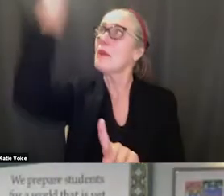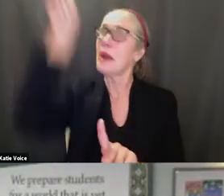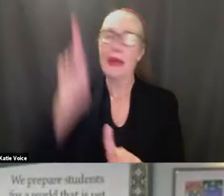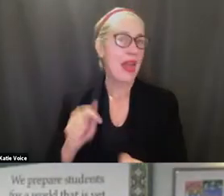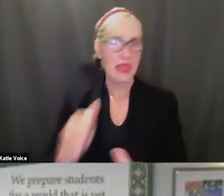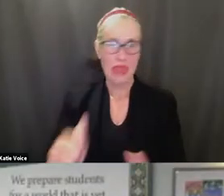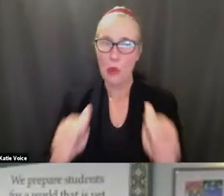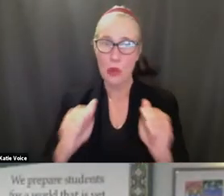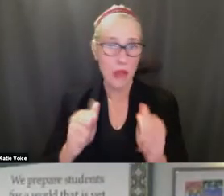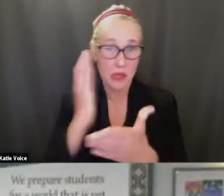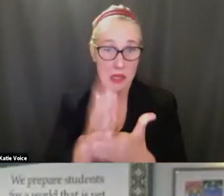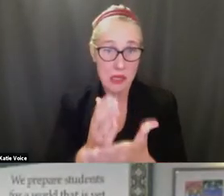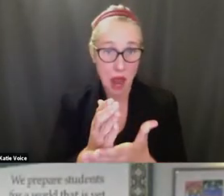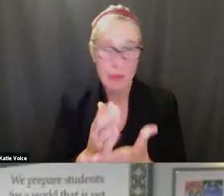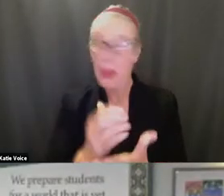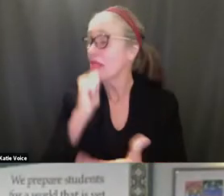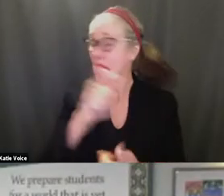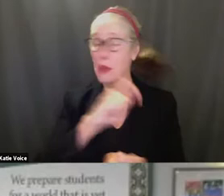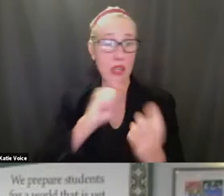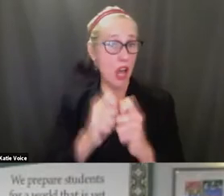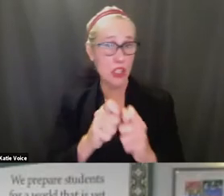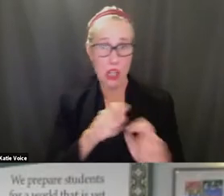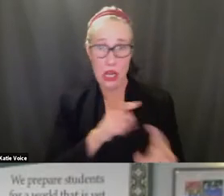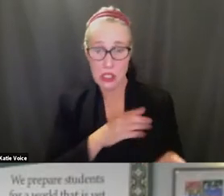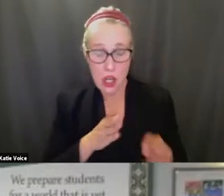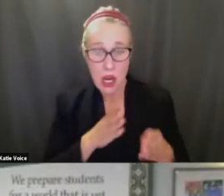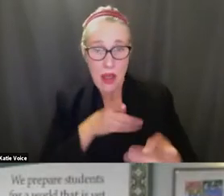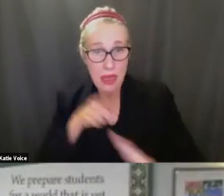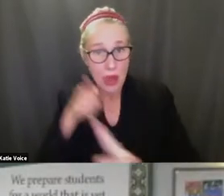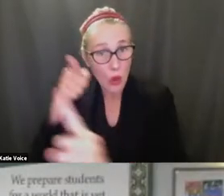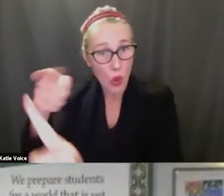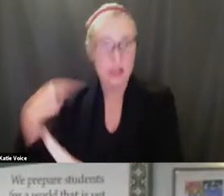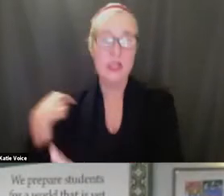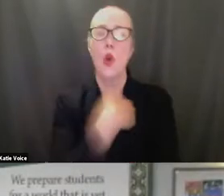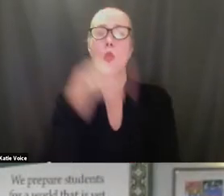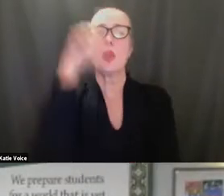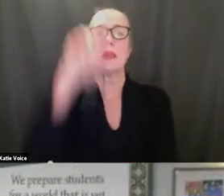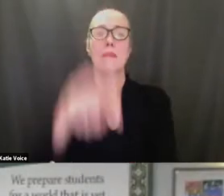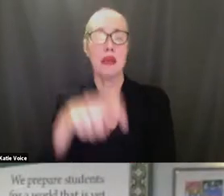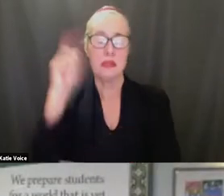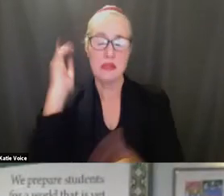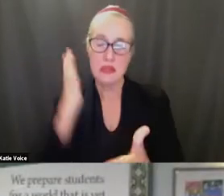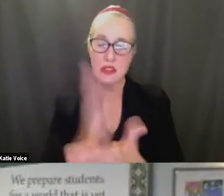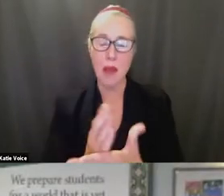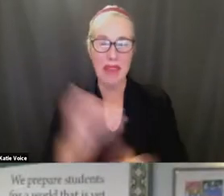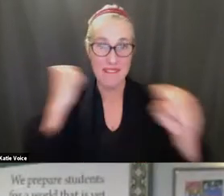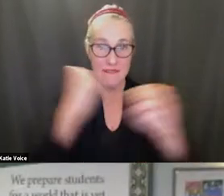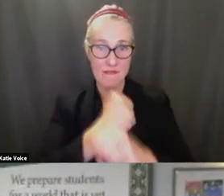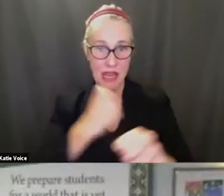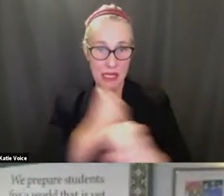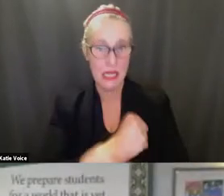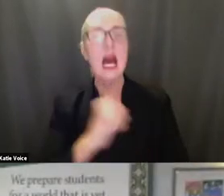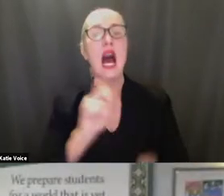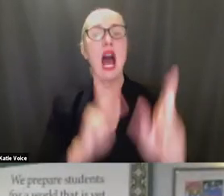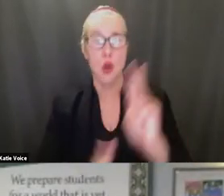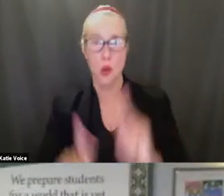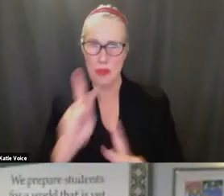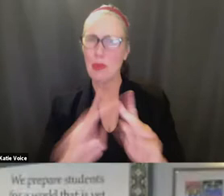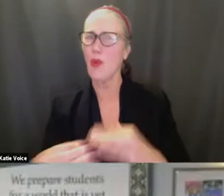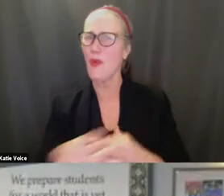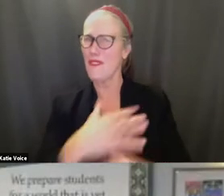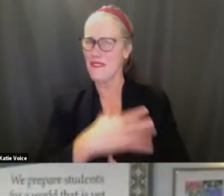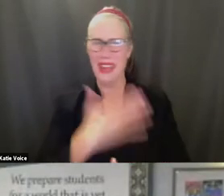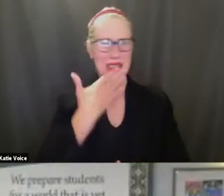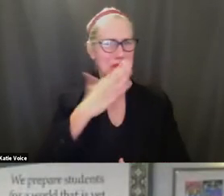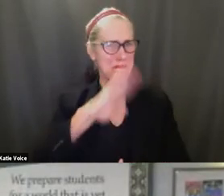we must fight i know more people who have been affected dramatically by this vaccine than